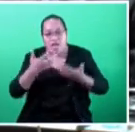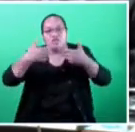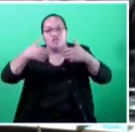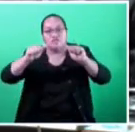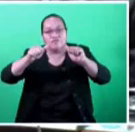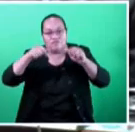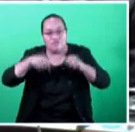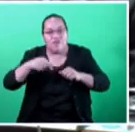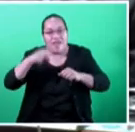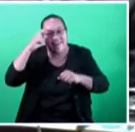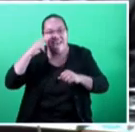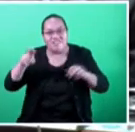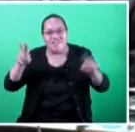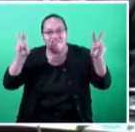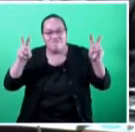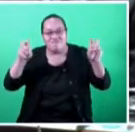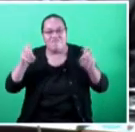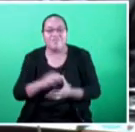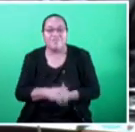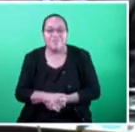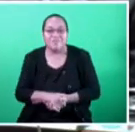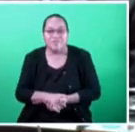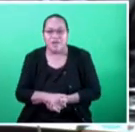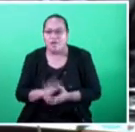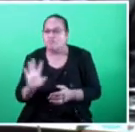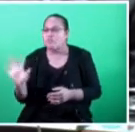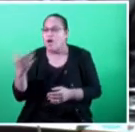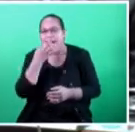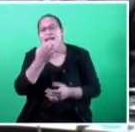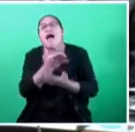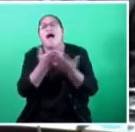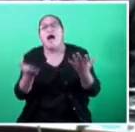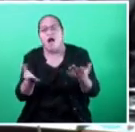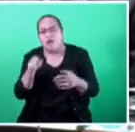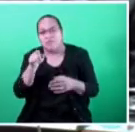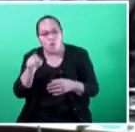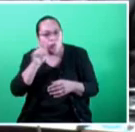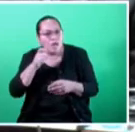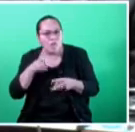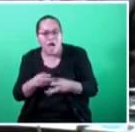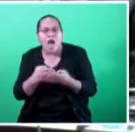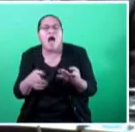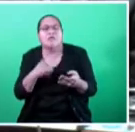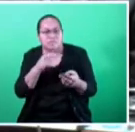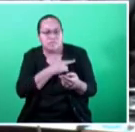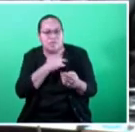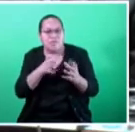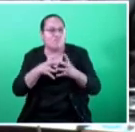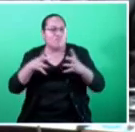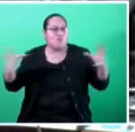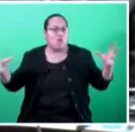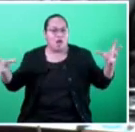national ambition. Mr. Speaker, one may ask how the Department of Waterways and its operations come into play in the broader context